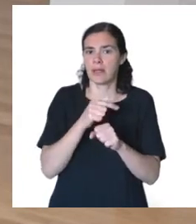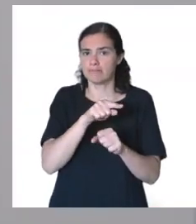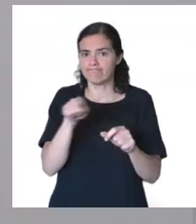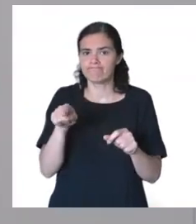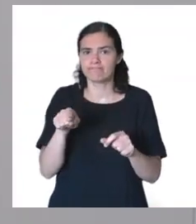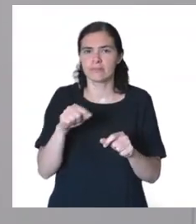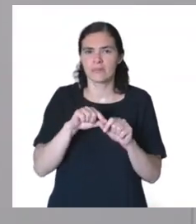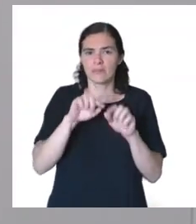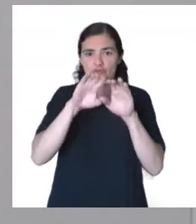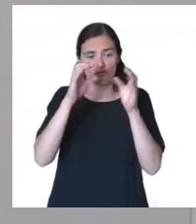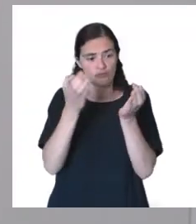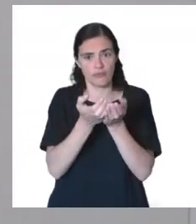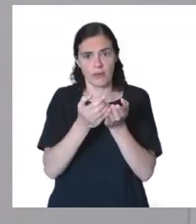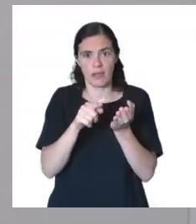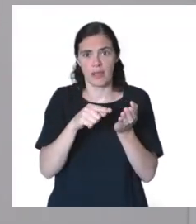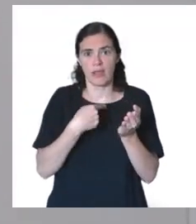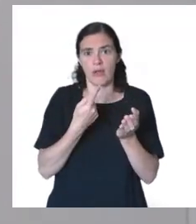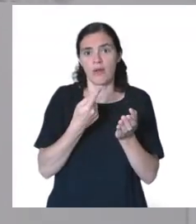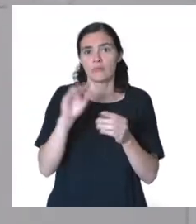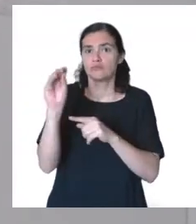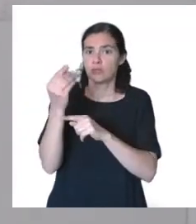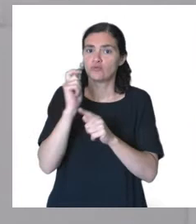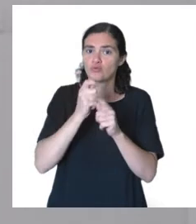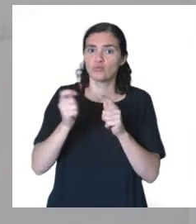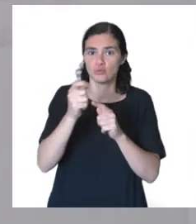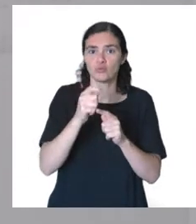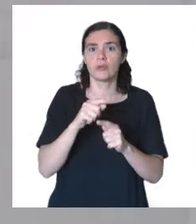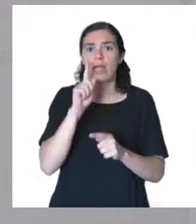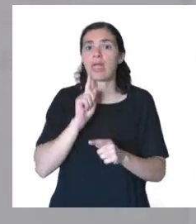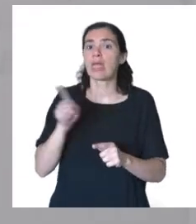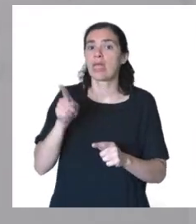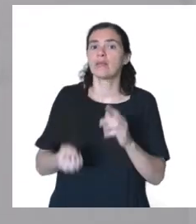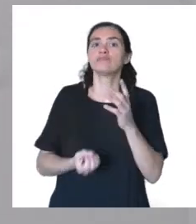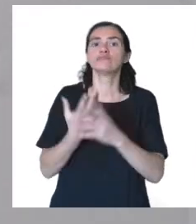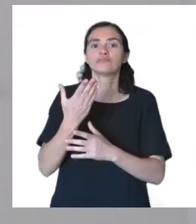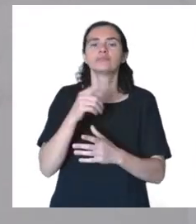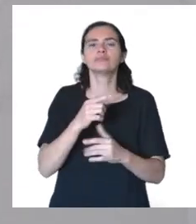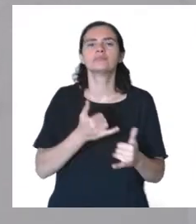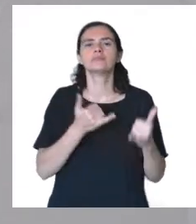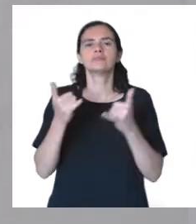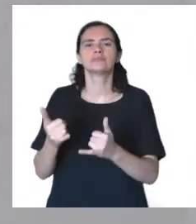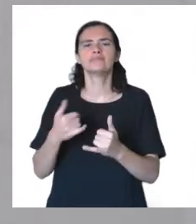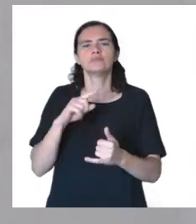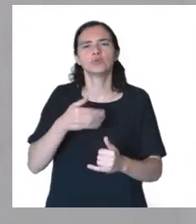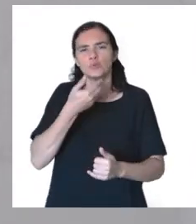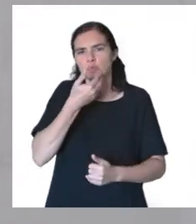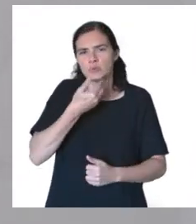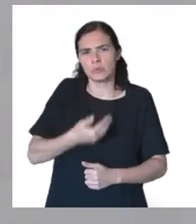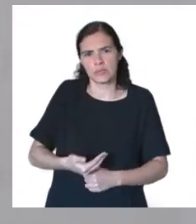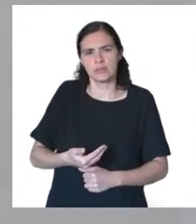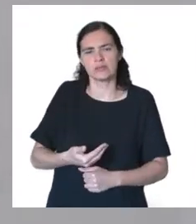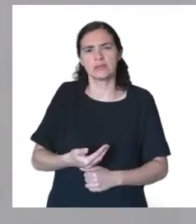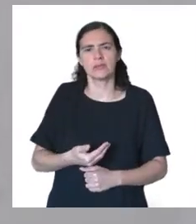this work called pointedness, this sphere, that's an object, that's a sculpture that Yoko Ono created after